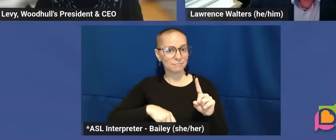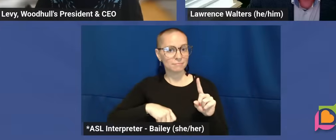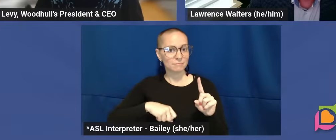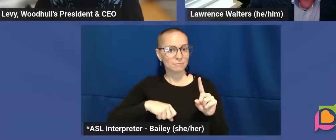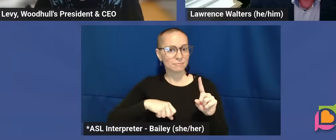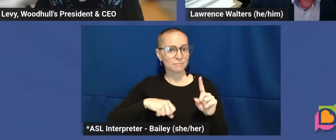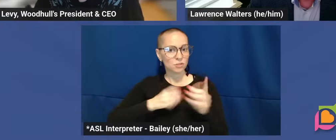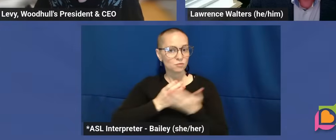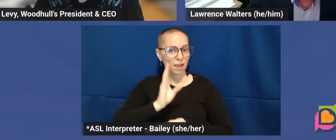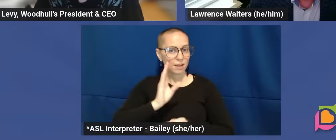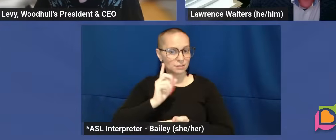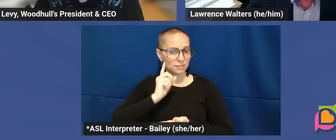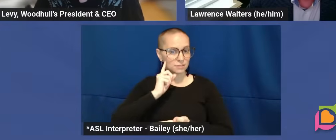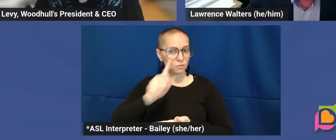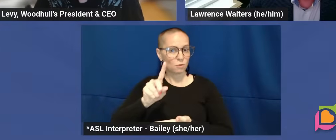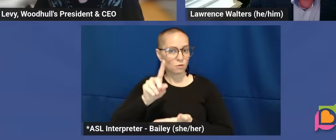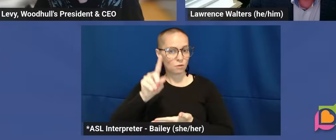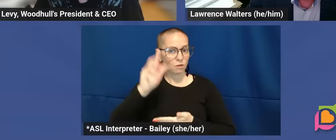of adults?